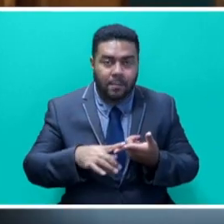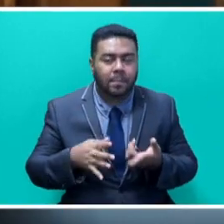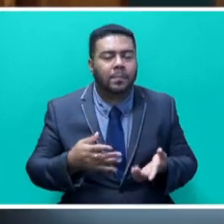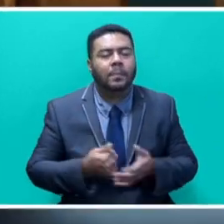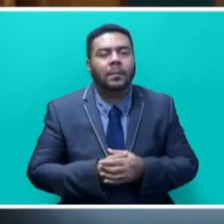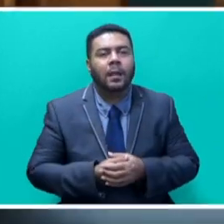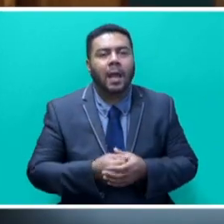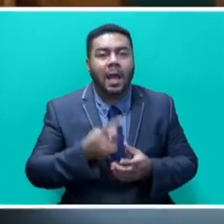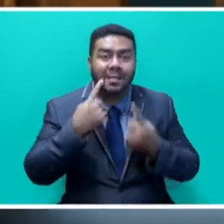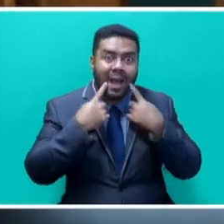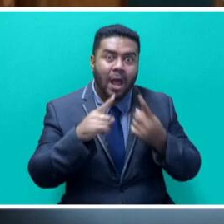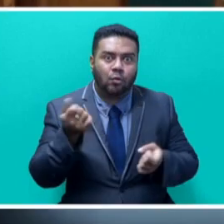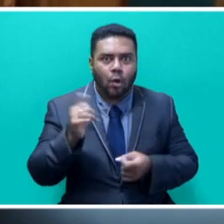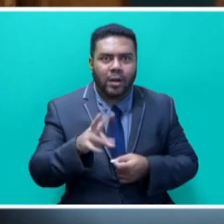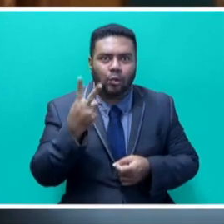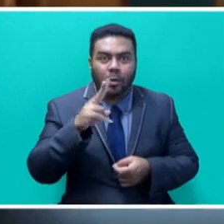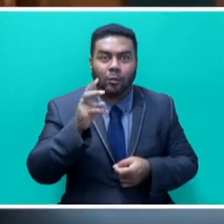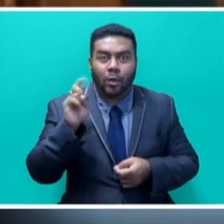2021-2022 budget.